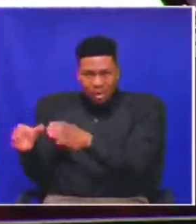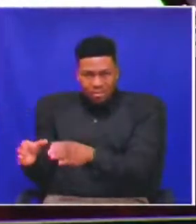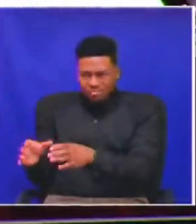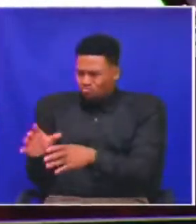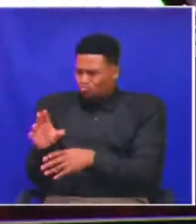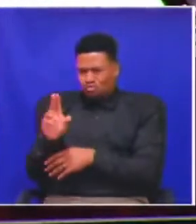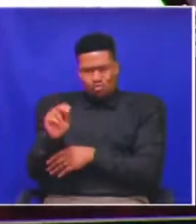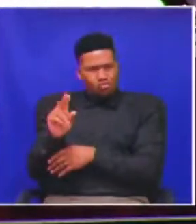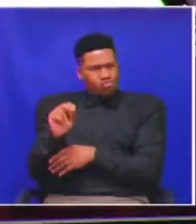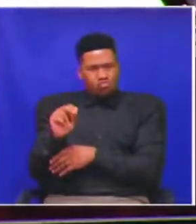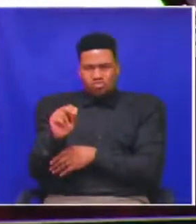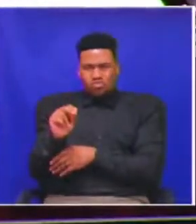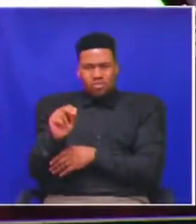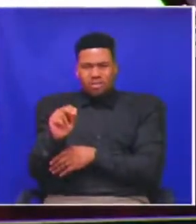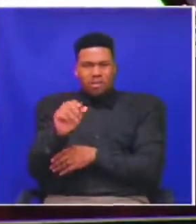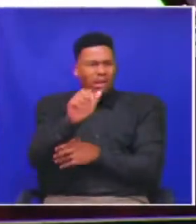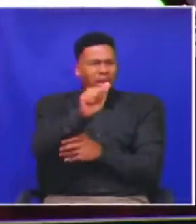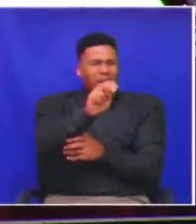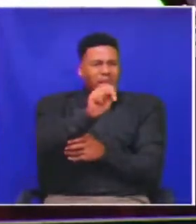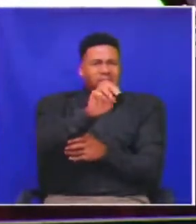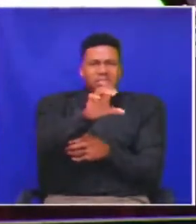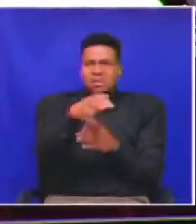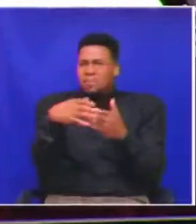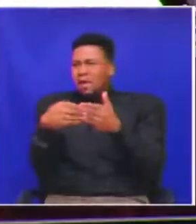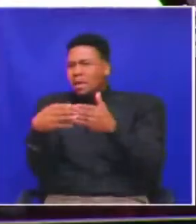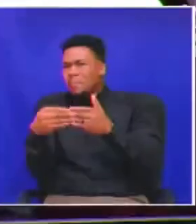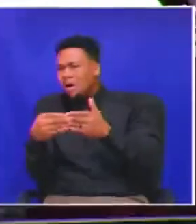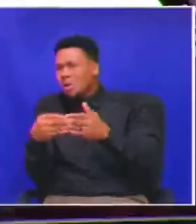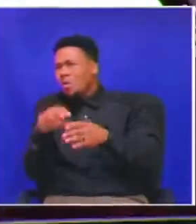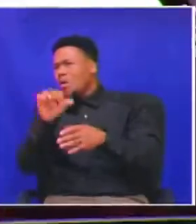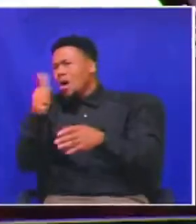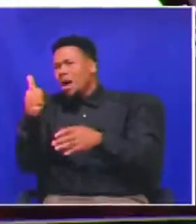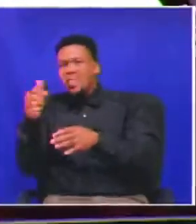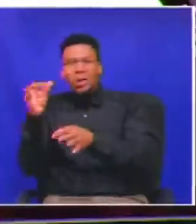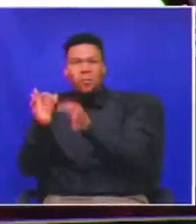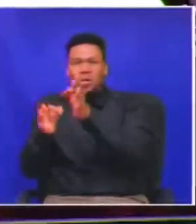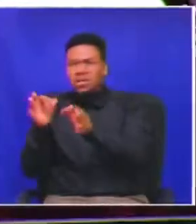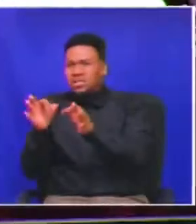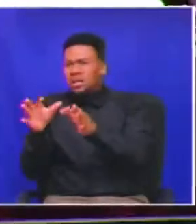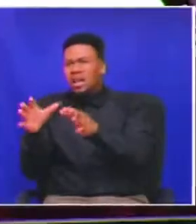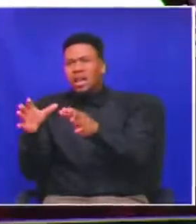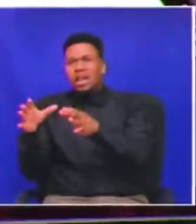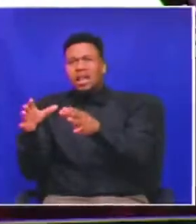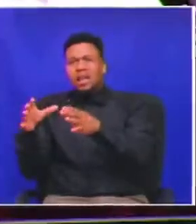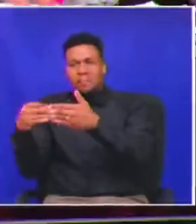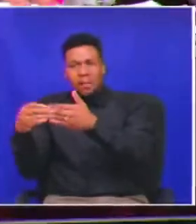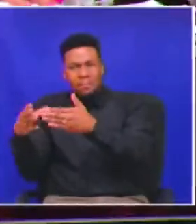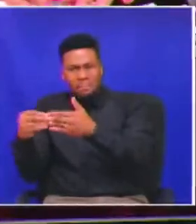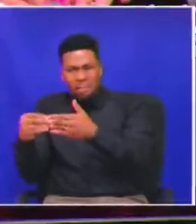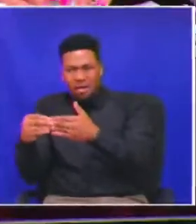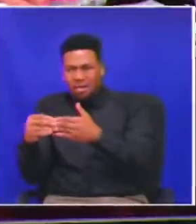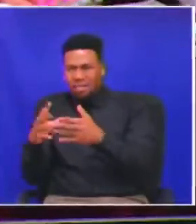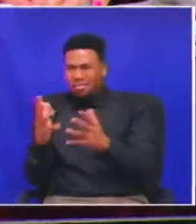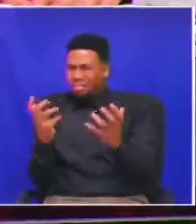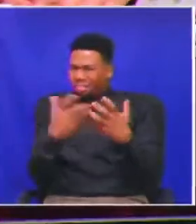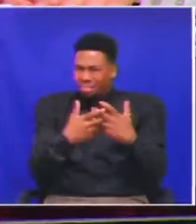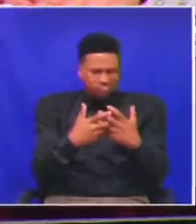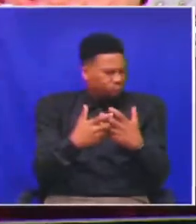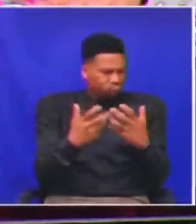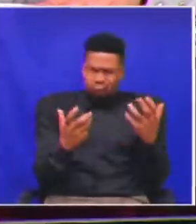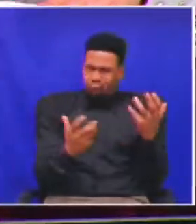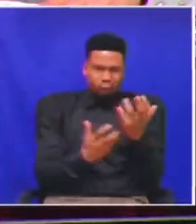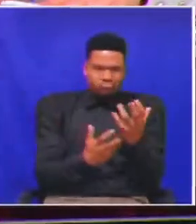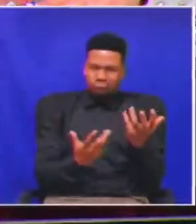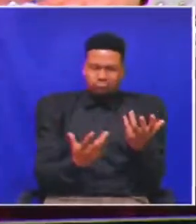the ANC or indeed any other party. The chairperson of the